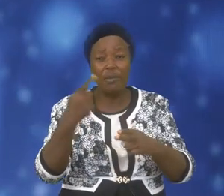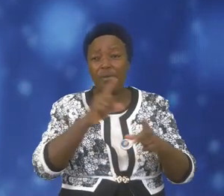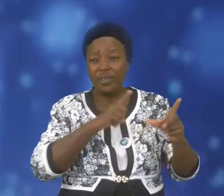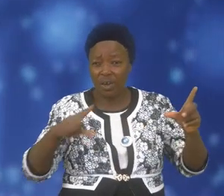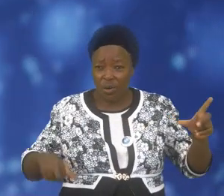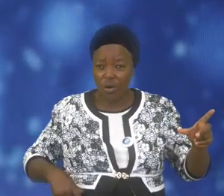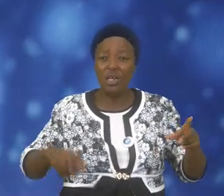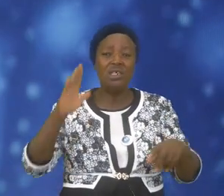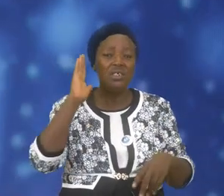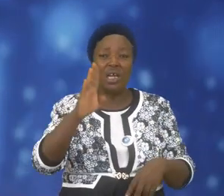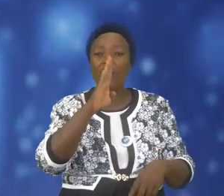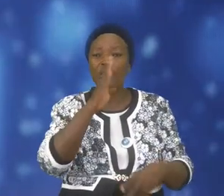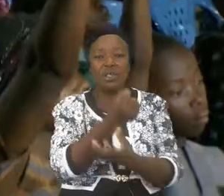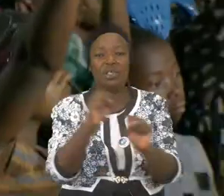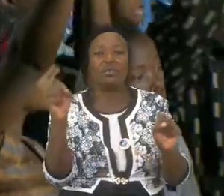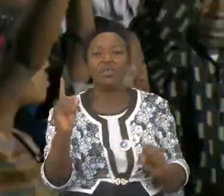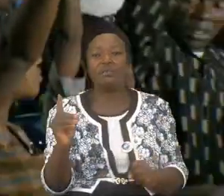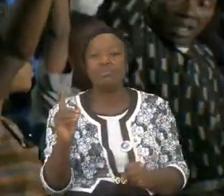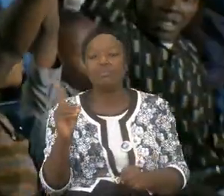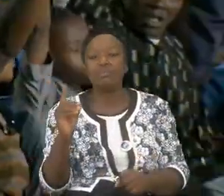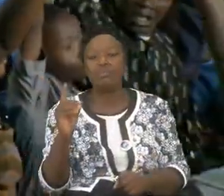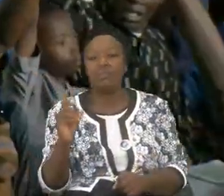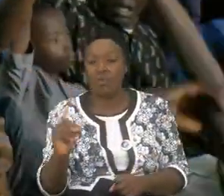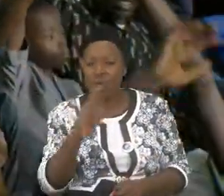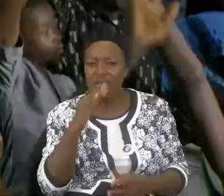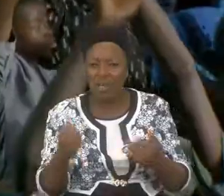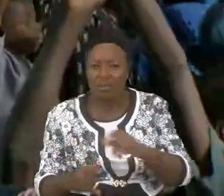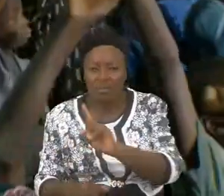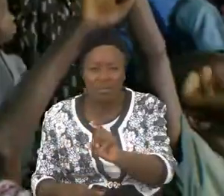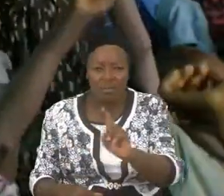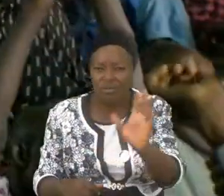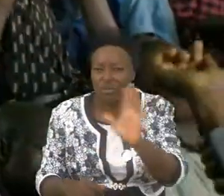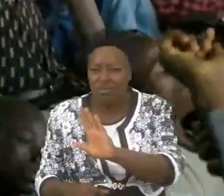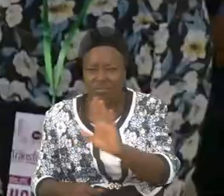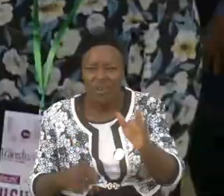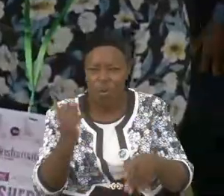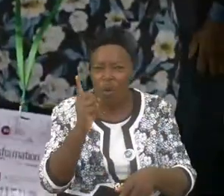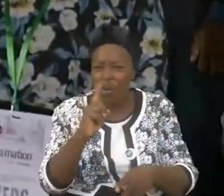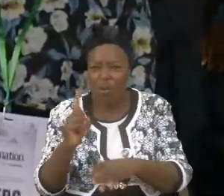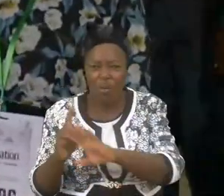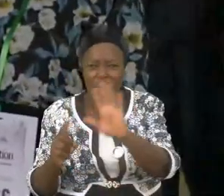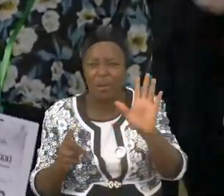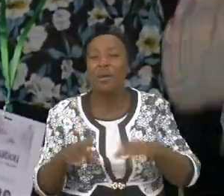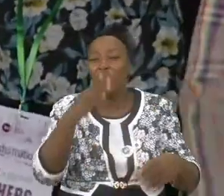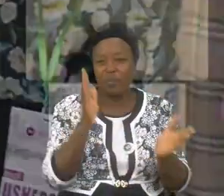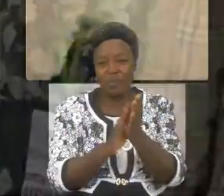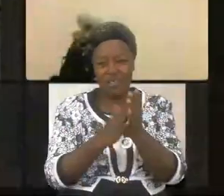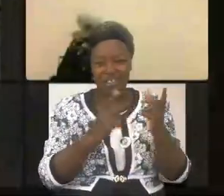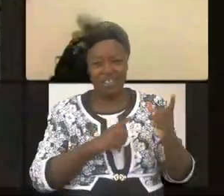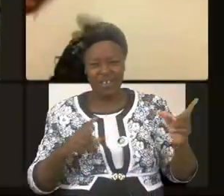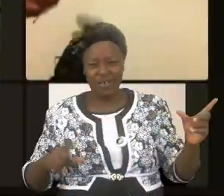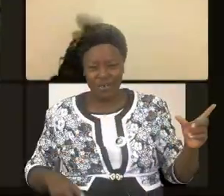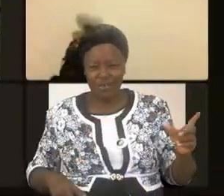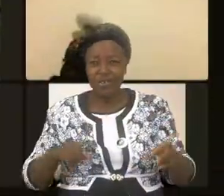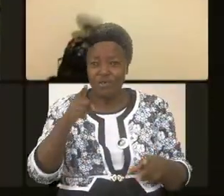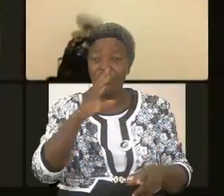you? I said, where are you? Praise the Lord. You are saved tonight. Heads bowed